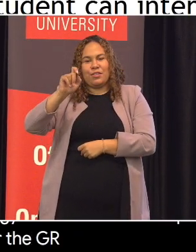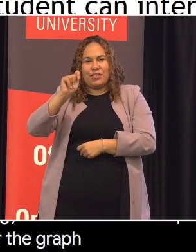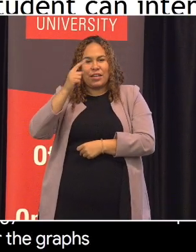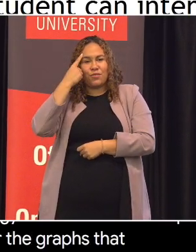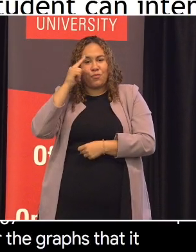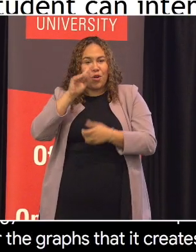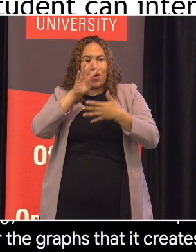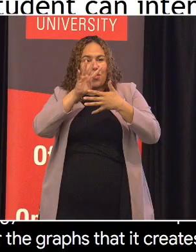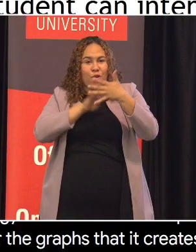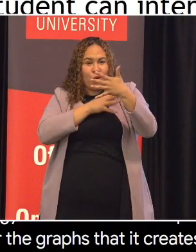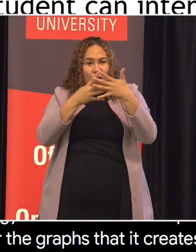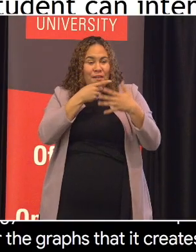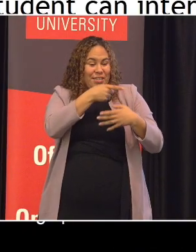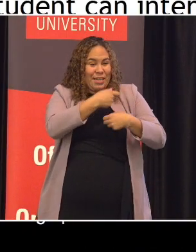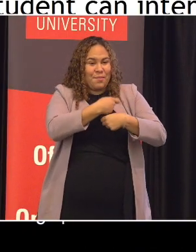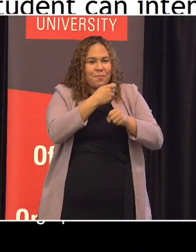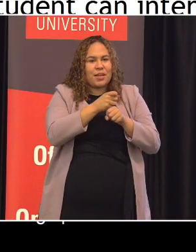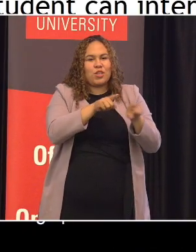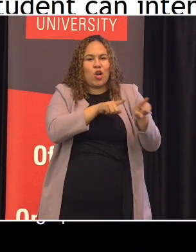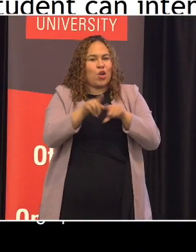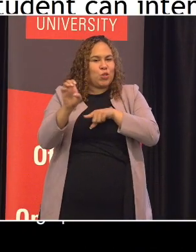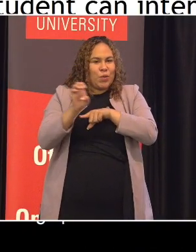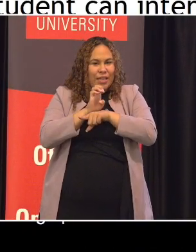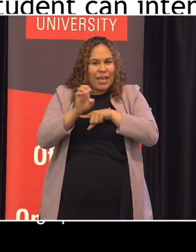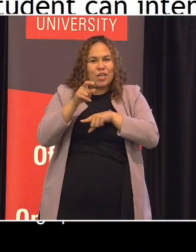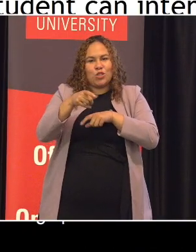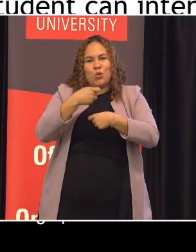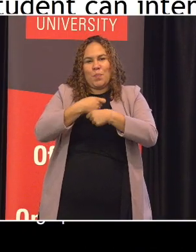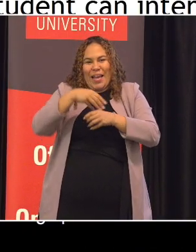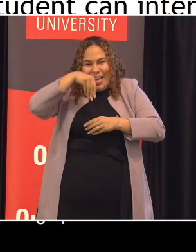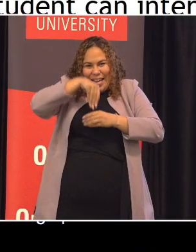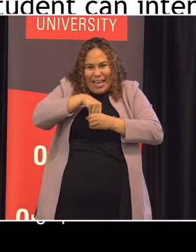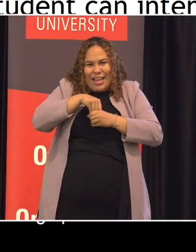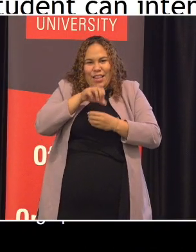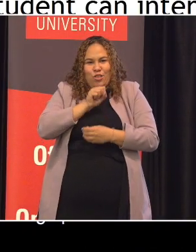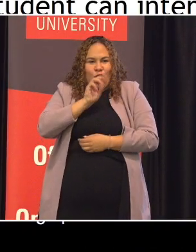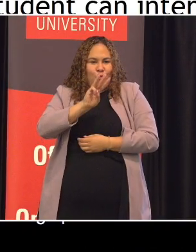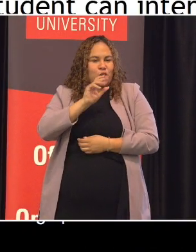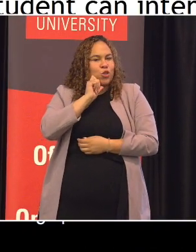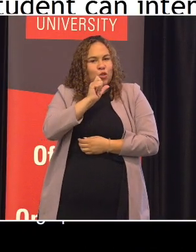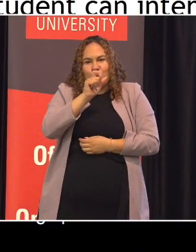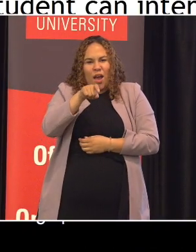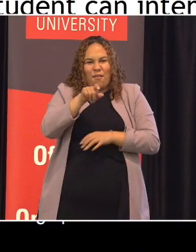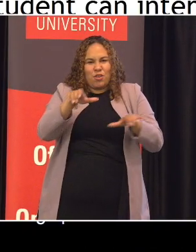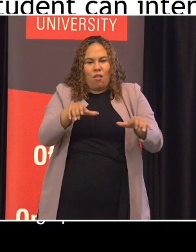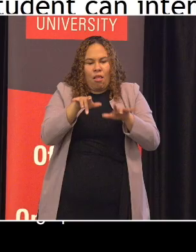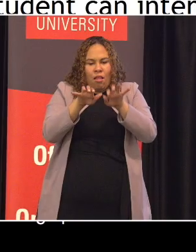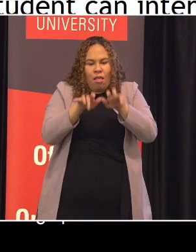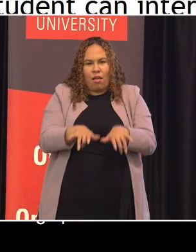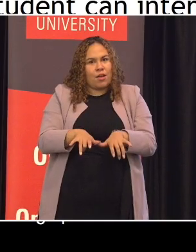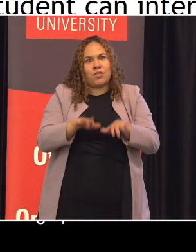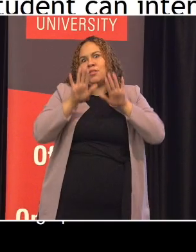it creates and for the equations that you create within it, so you don't have to do it. It's amazing.